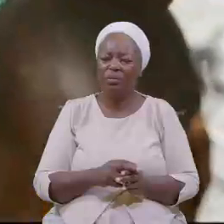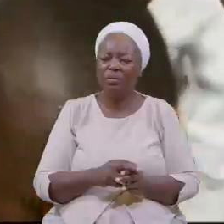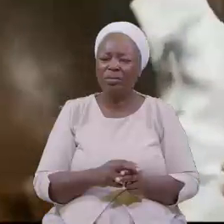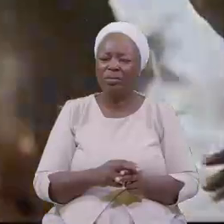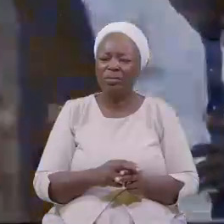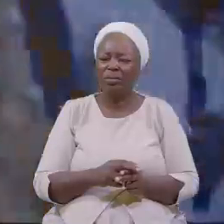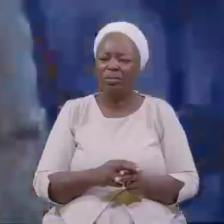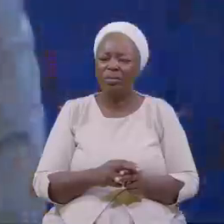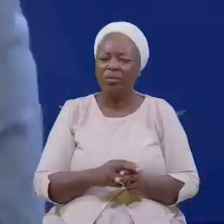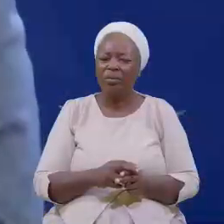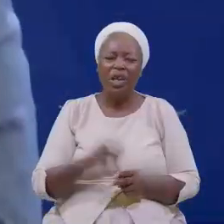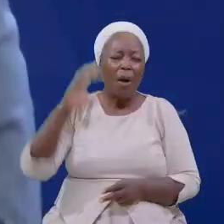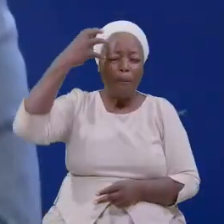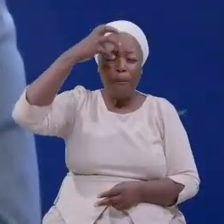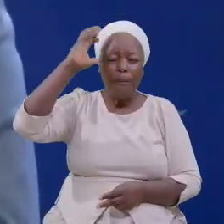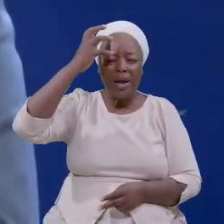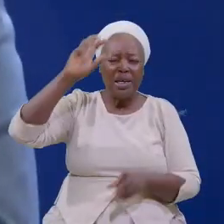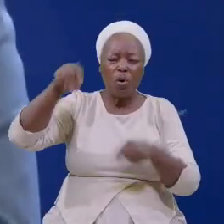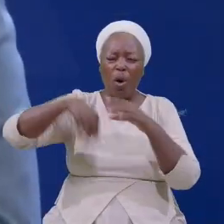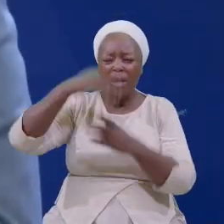Madness, get out from there.